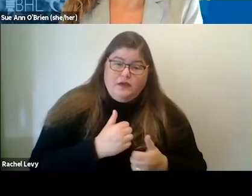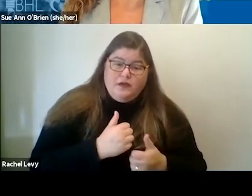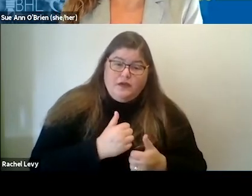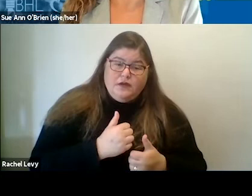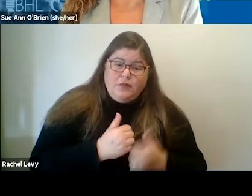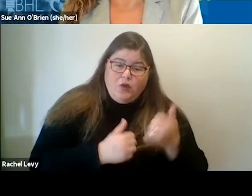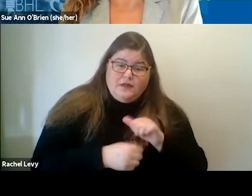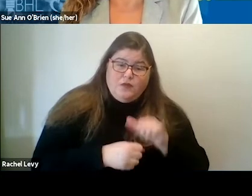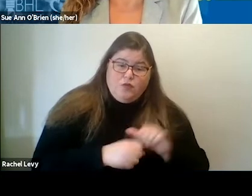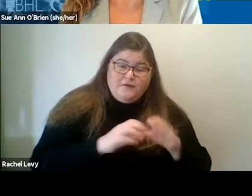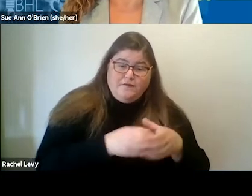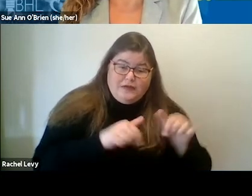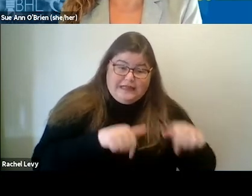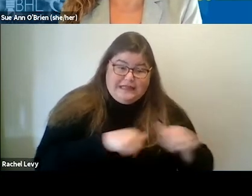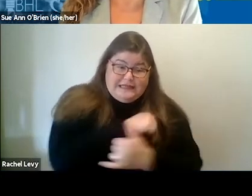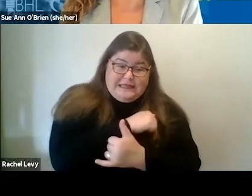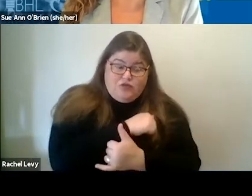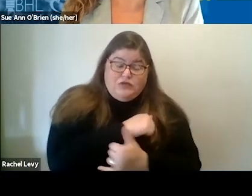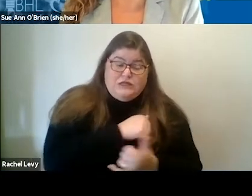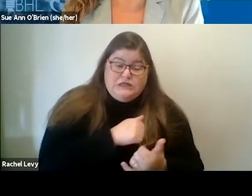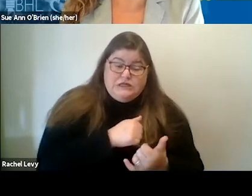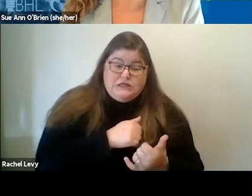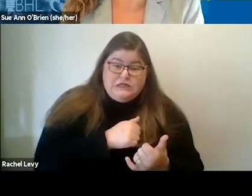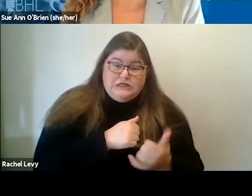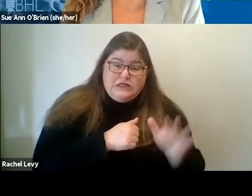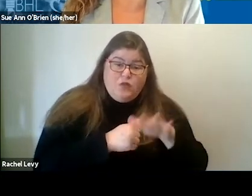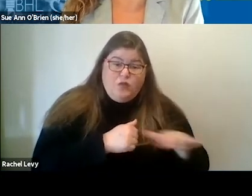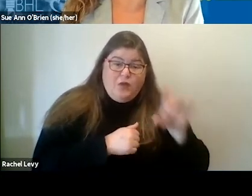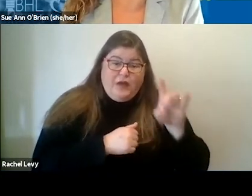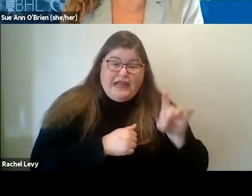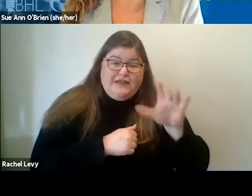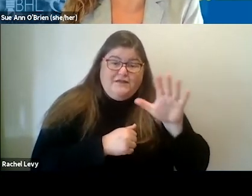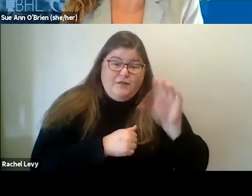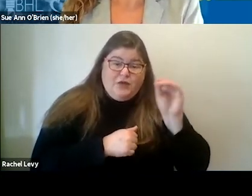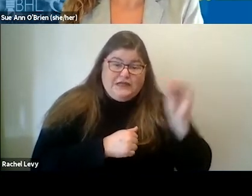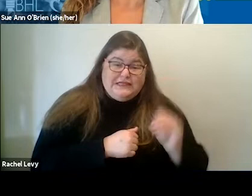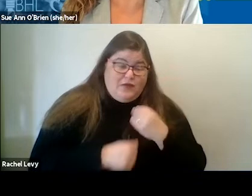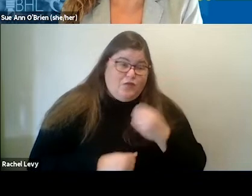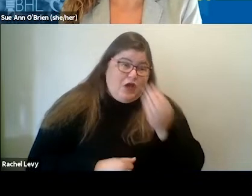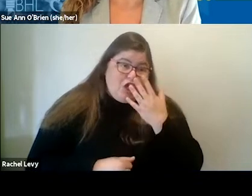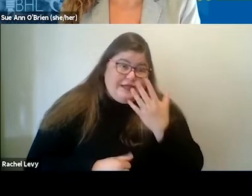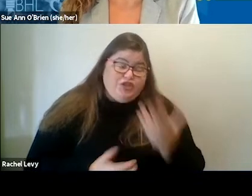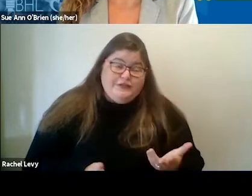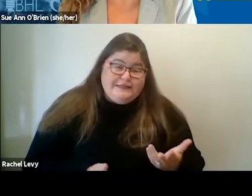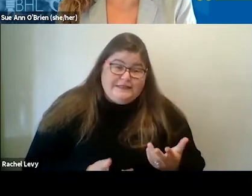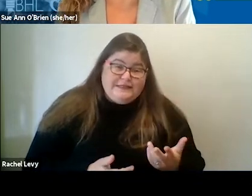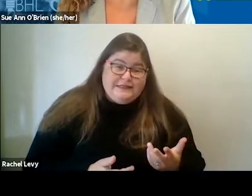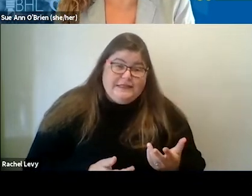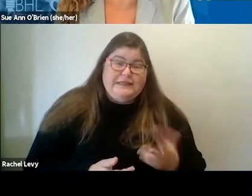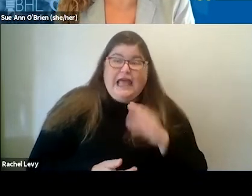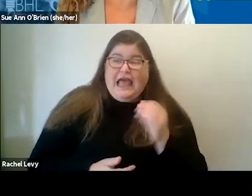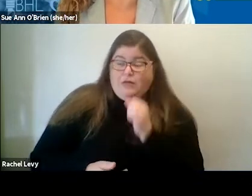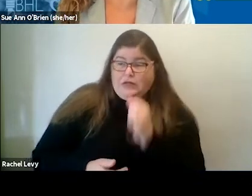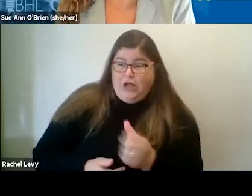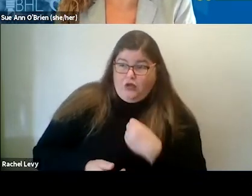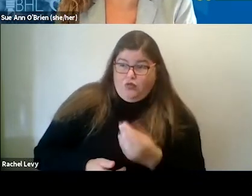workforce in this country is, by some counts, around 85% Caucasian. Conversely, the number of non-white